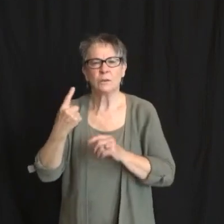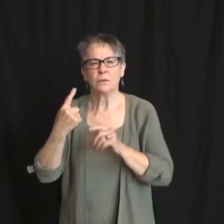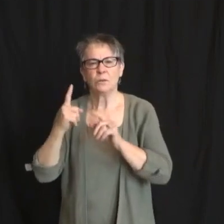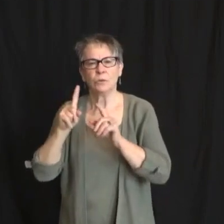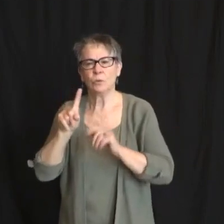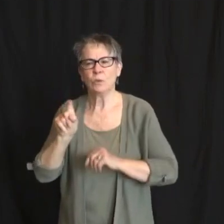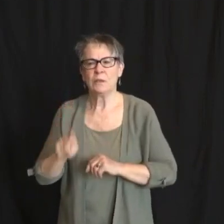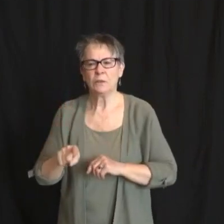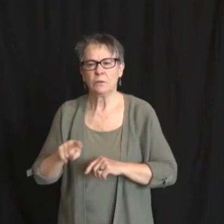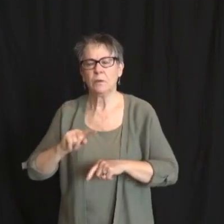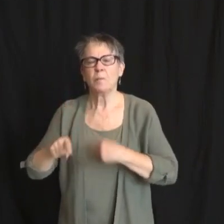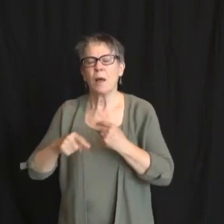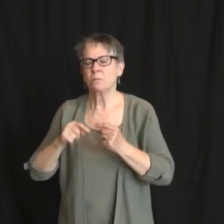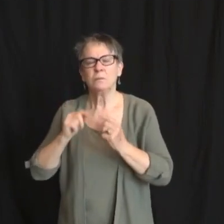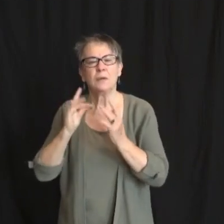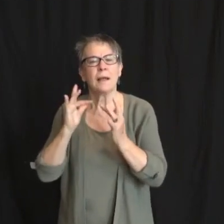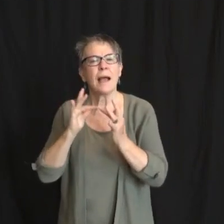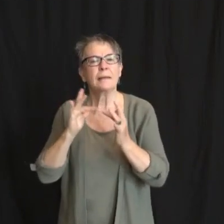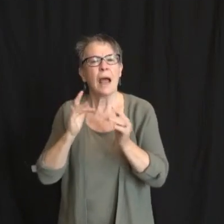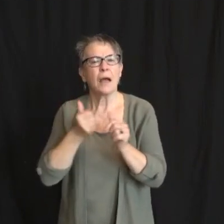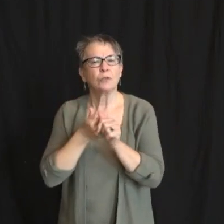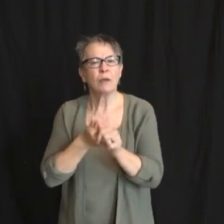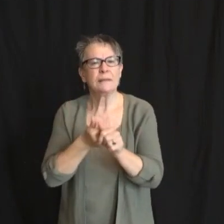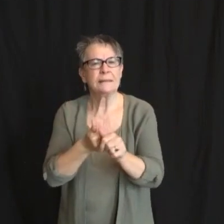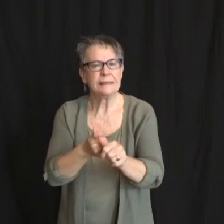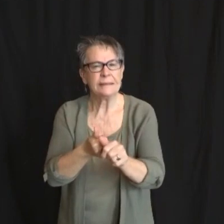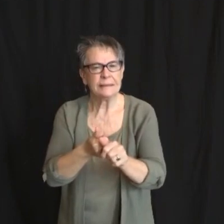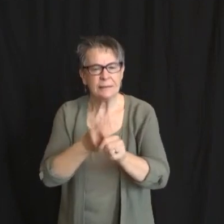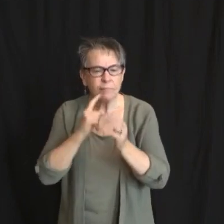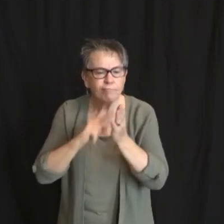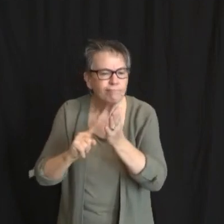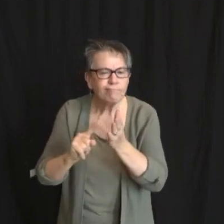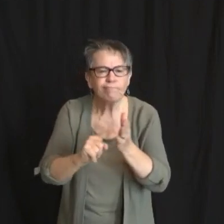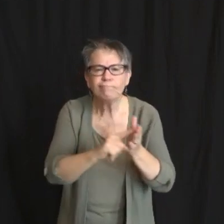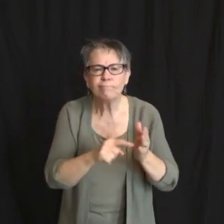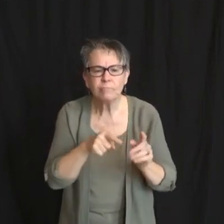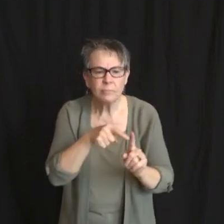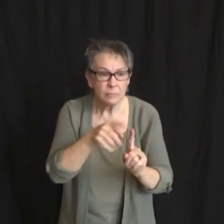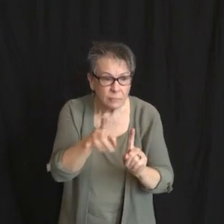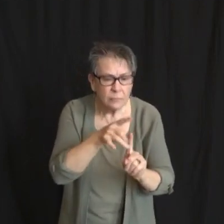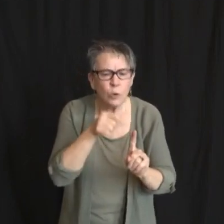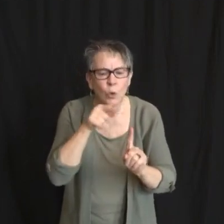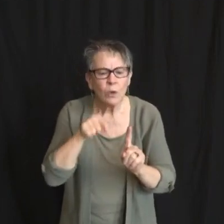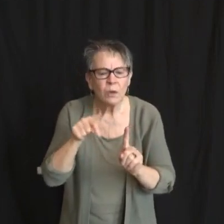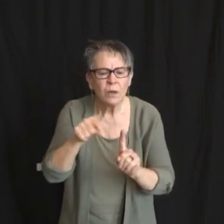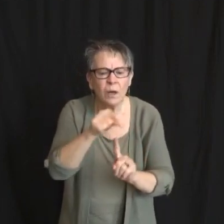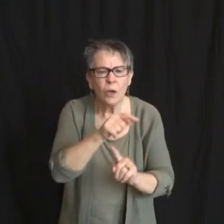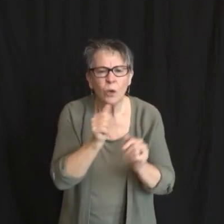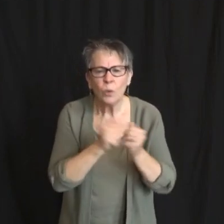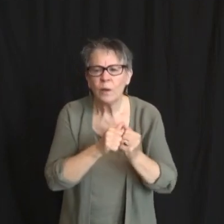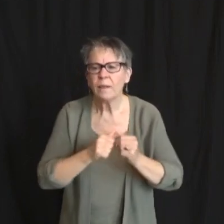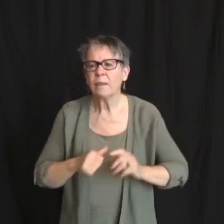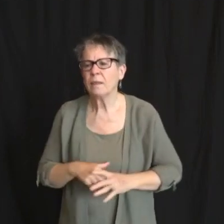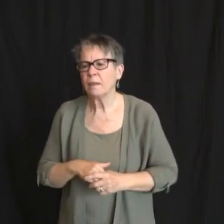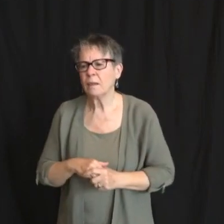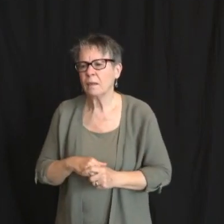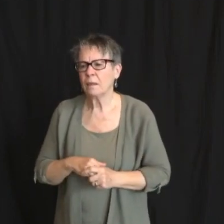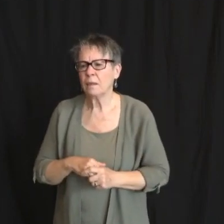one, we've got an army at the Rock right now working literally morning, noon, and night on testing of all shapes and